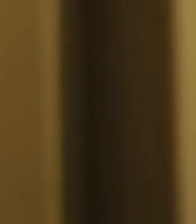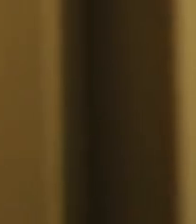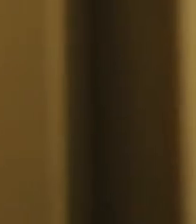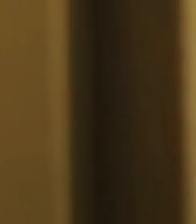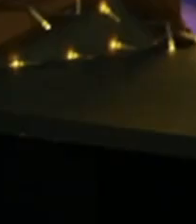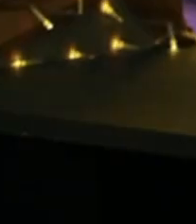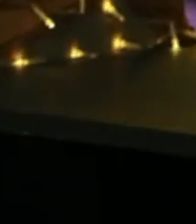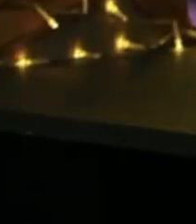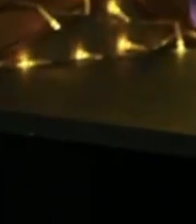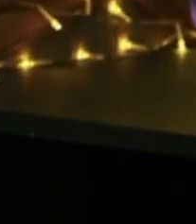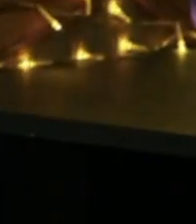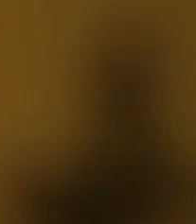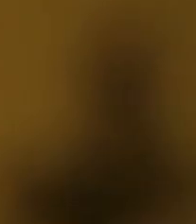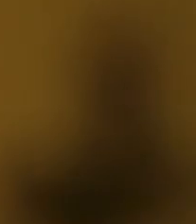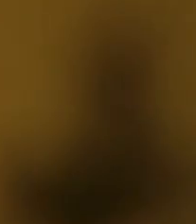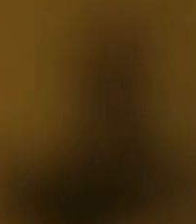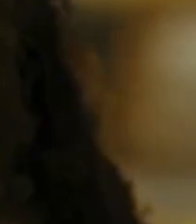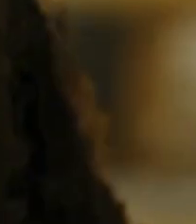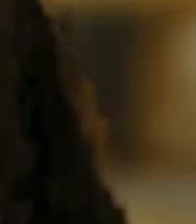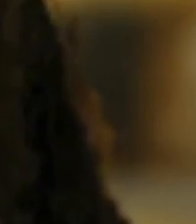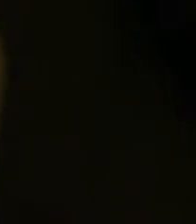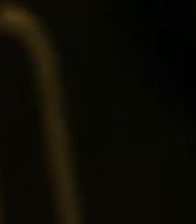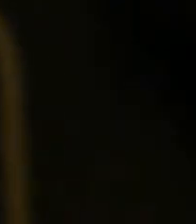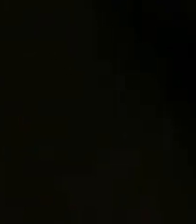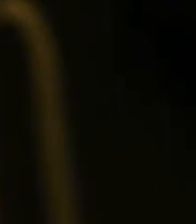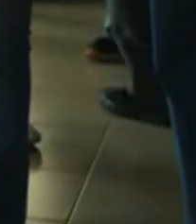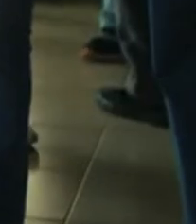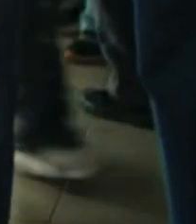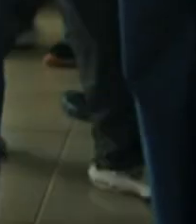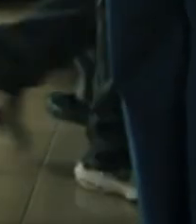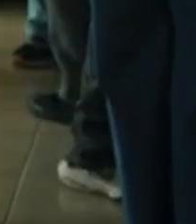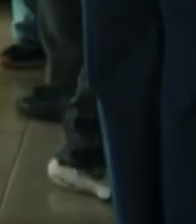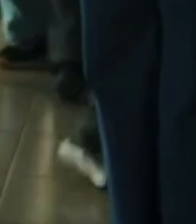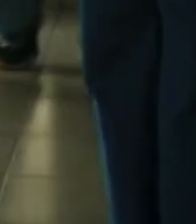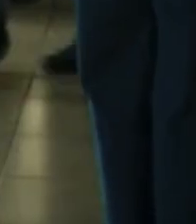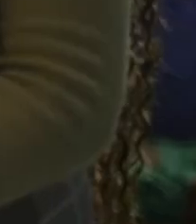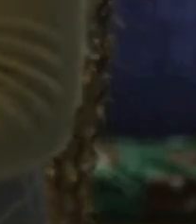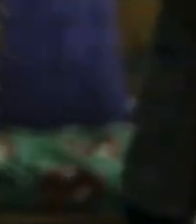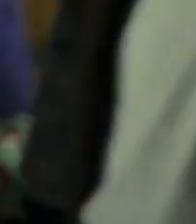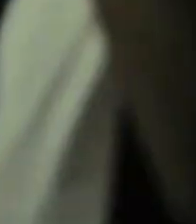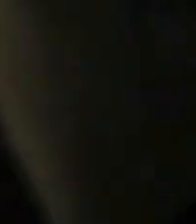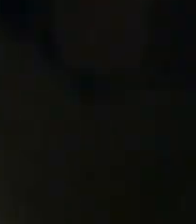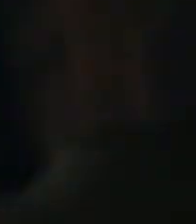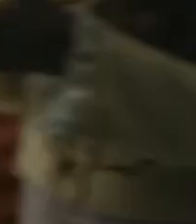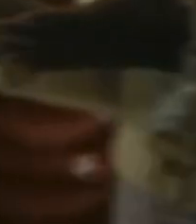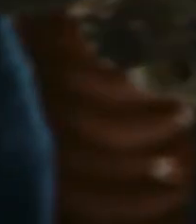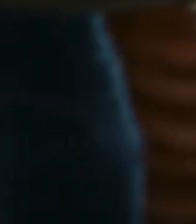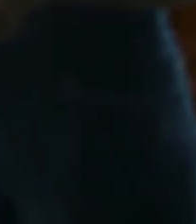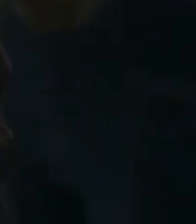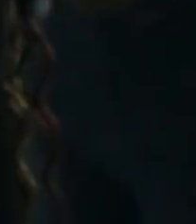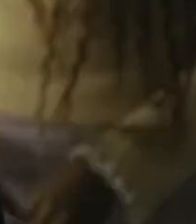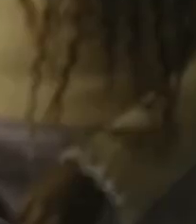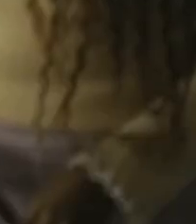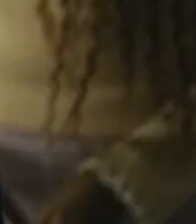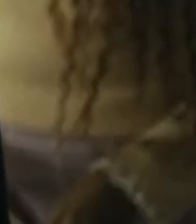sindio? Stay away from him. The administration will be posting up these flyers with our new campus